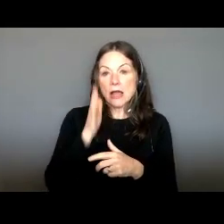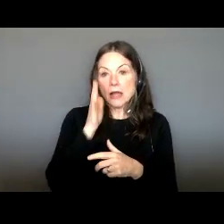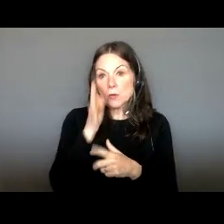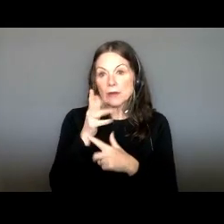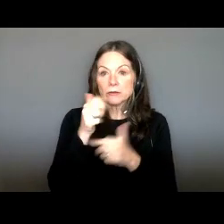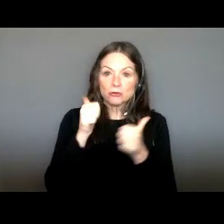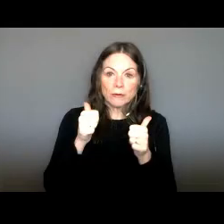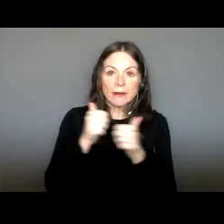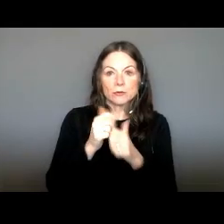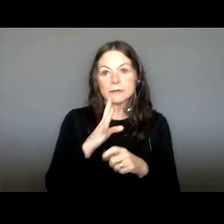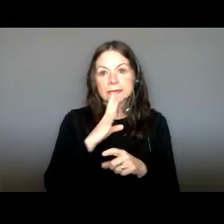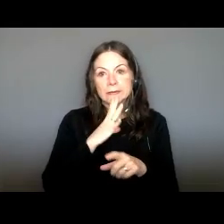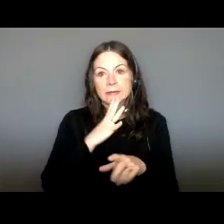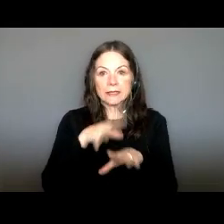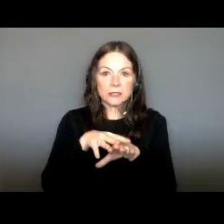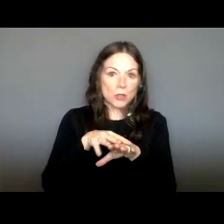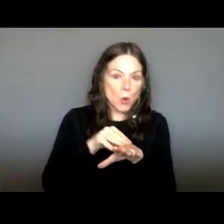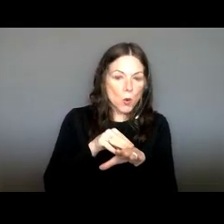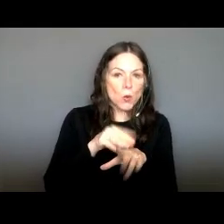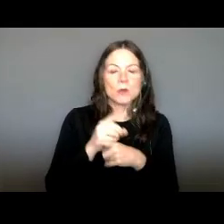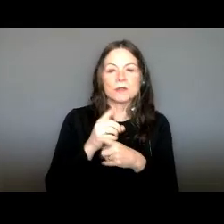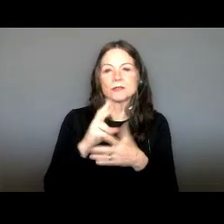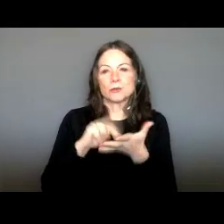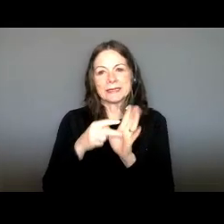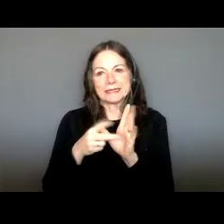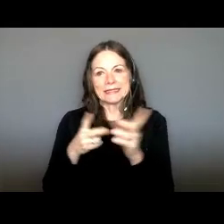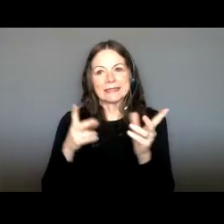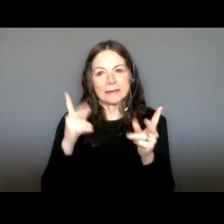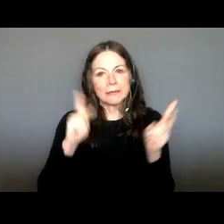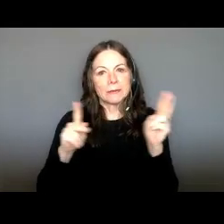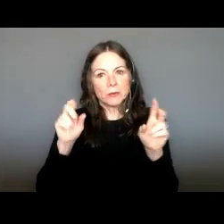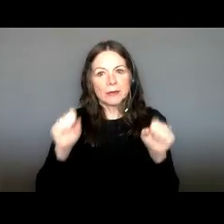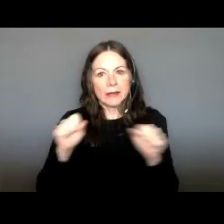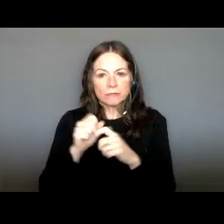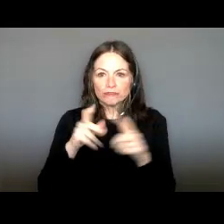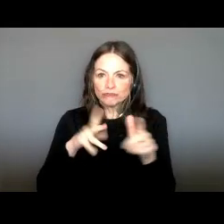slower for the best experience of all of our attendees today.